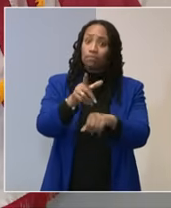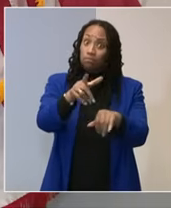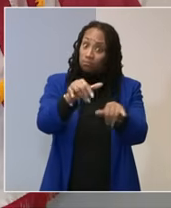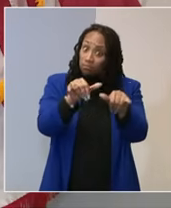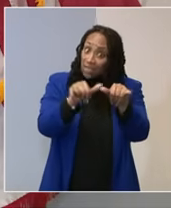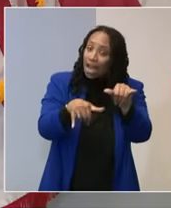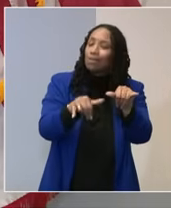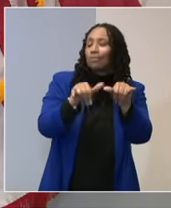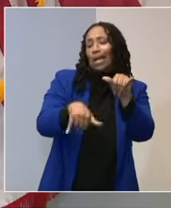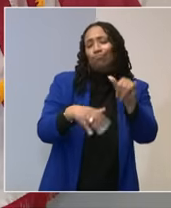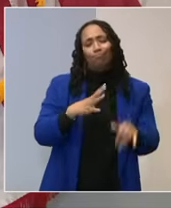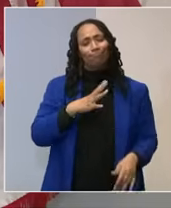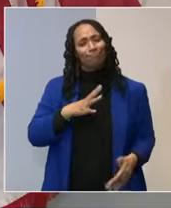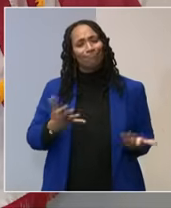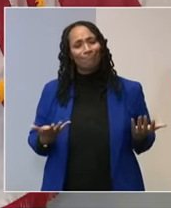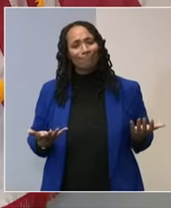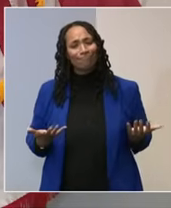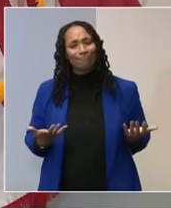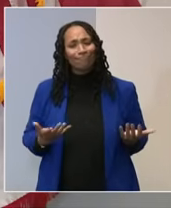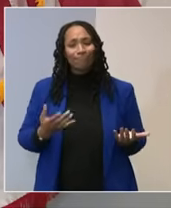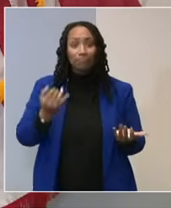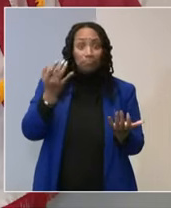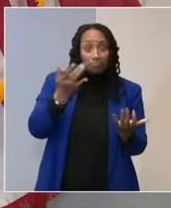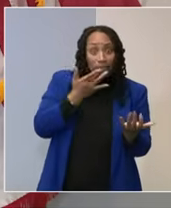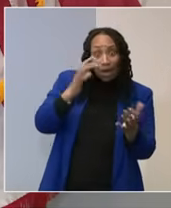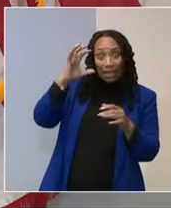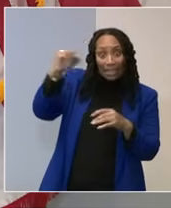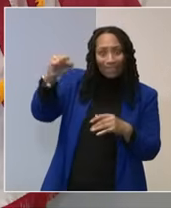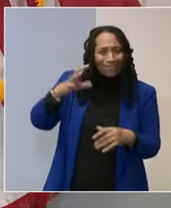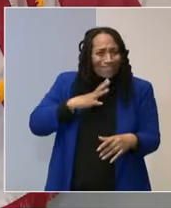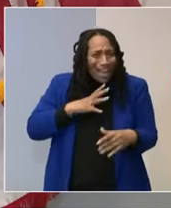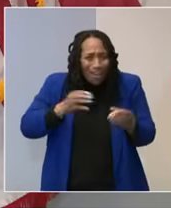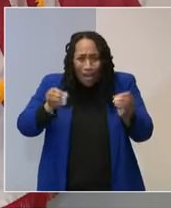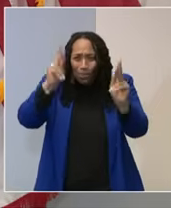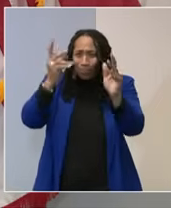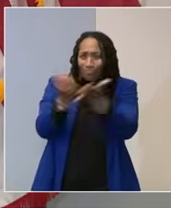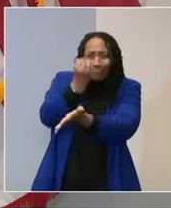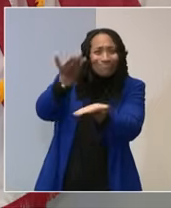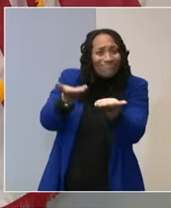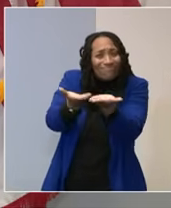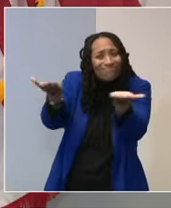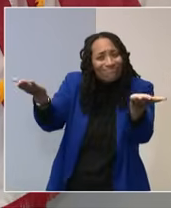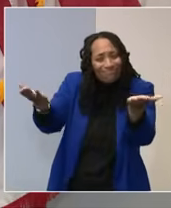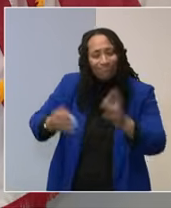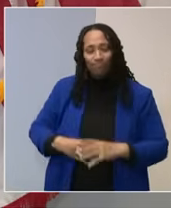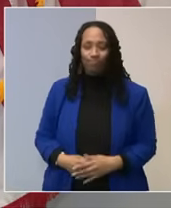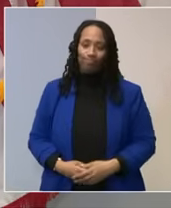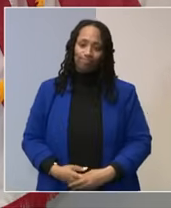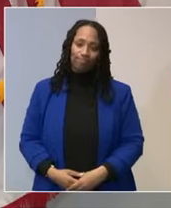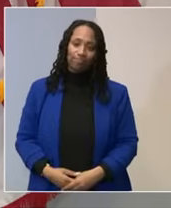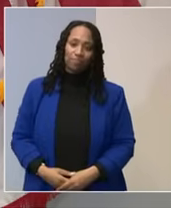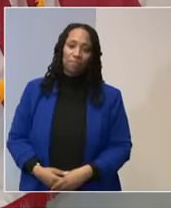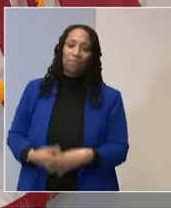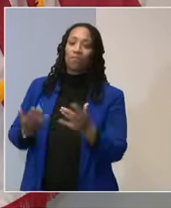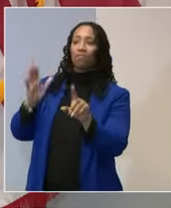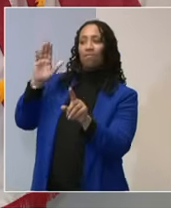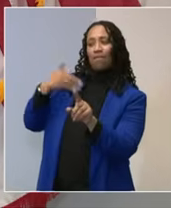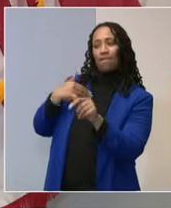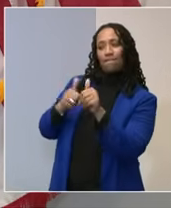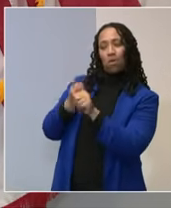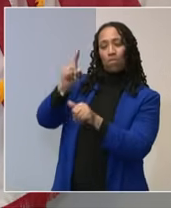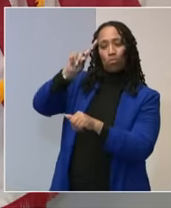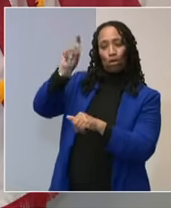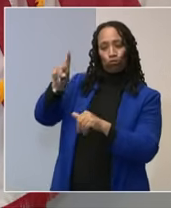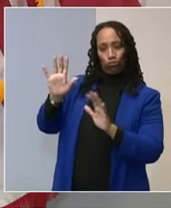And if you want to move on, you're going to have great opportunities. There's Question of whether Delegate Eleanor